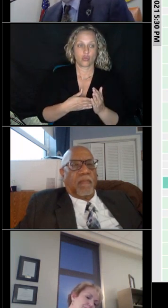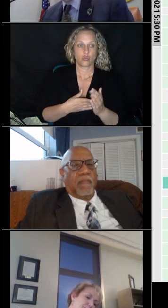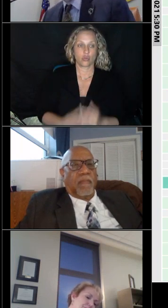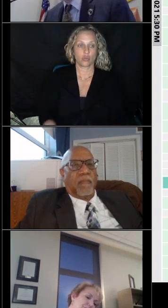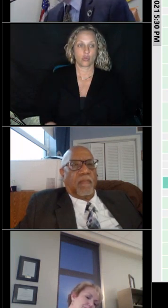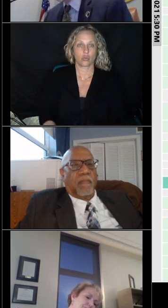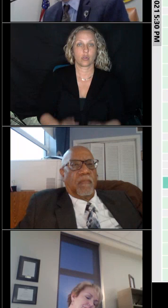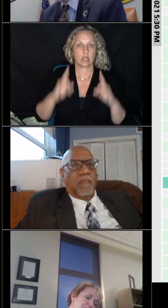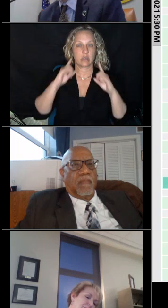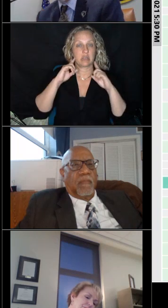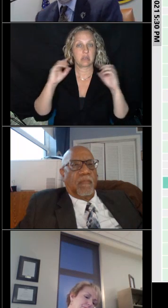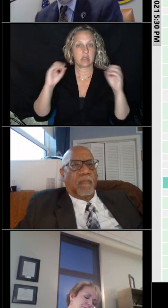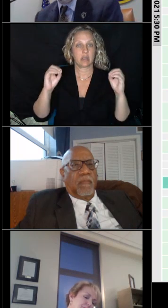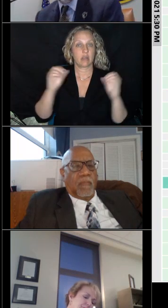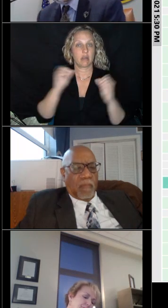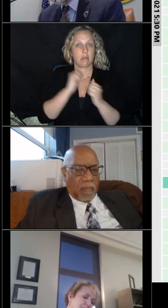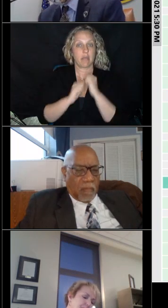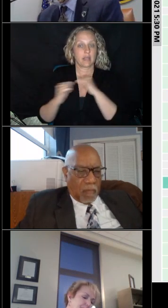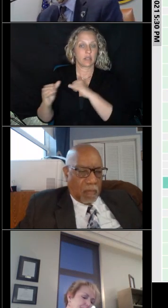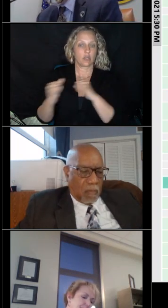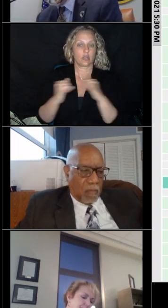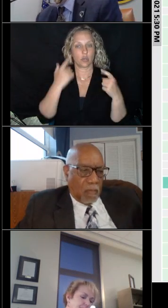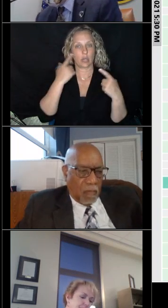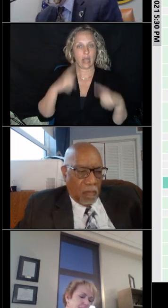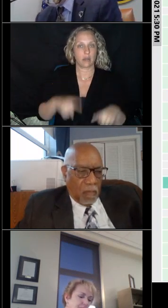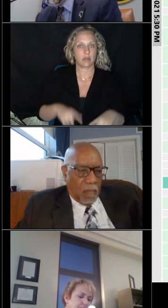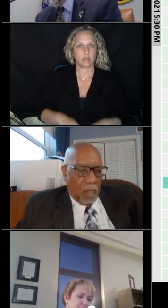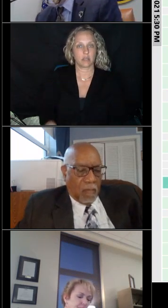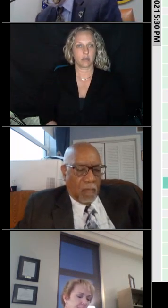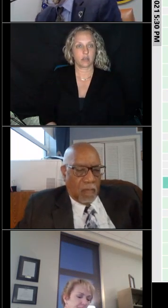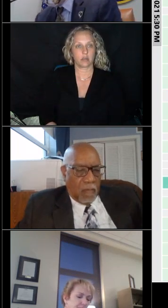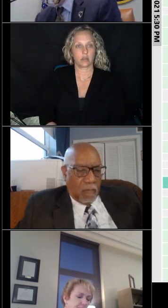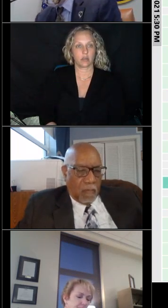Hearing none, motion passes unanimously.